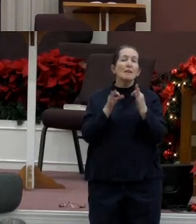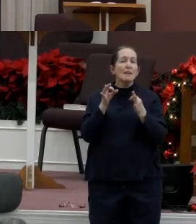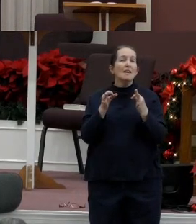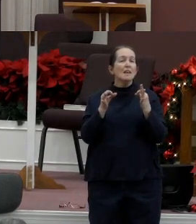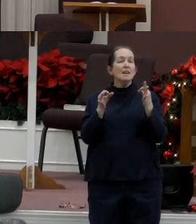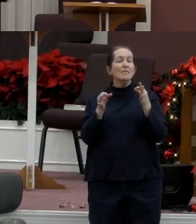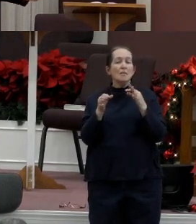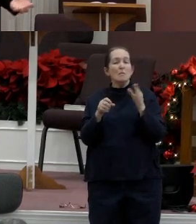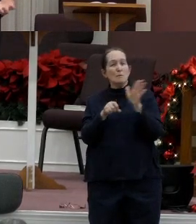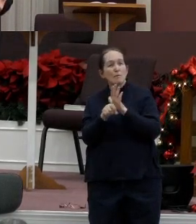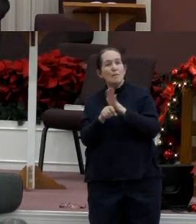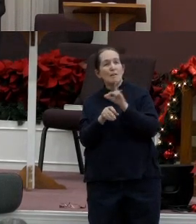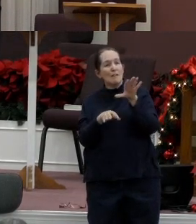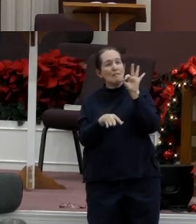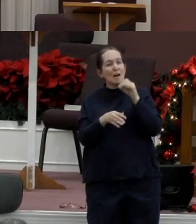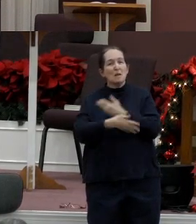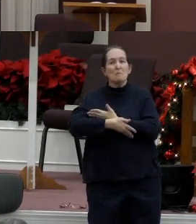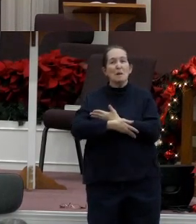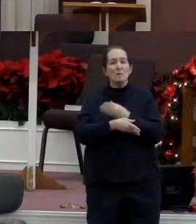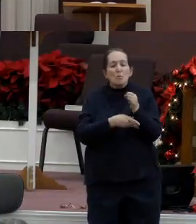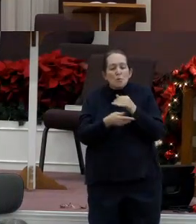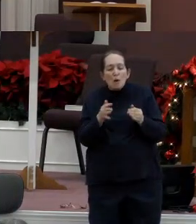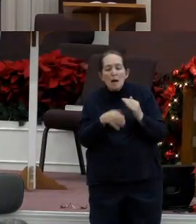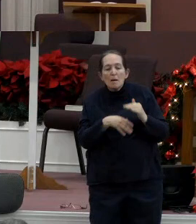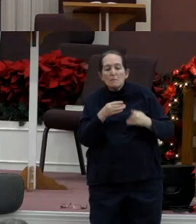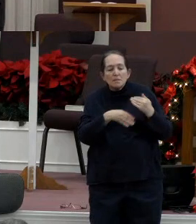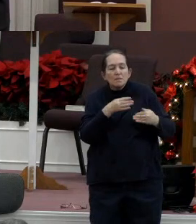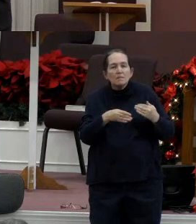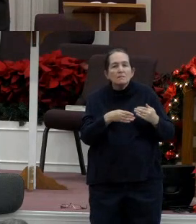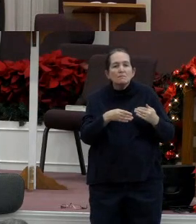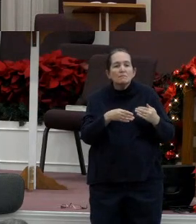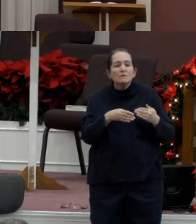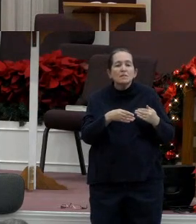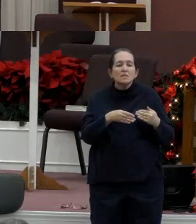of finding a babe wrapped in cloths lying in a manger.